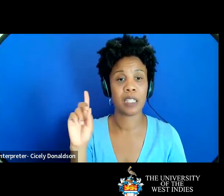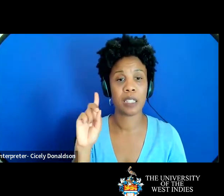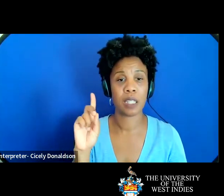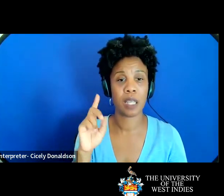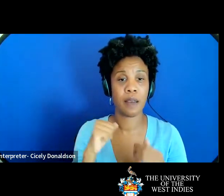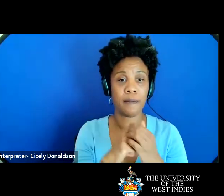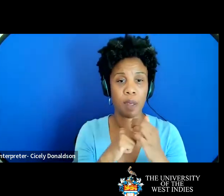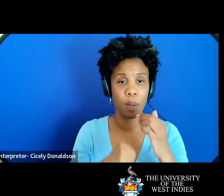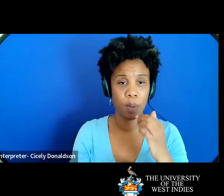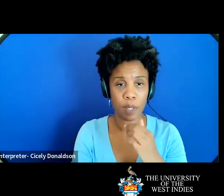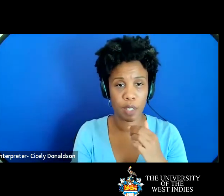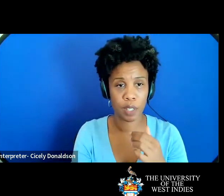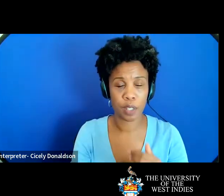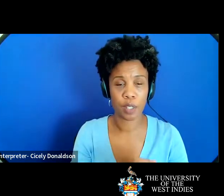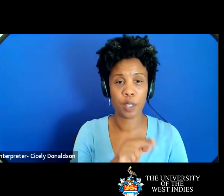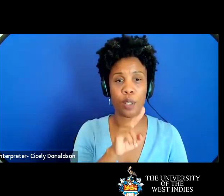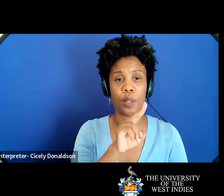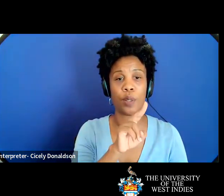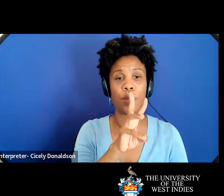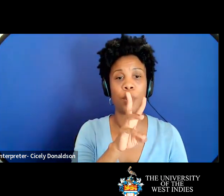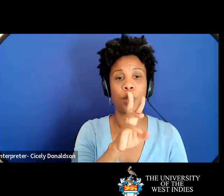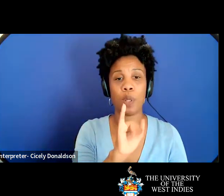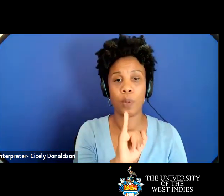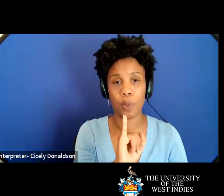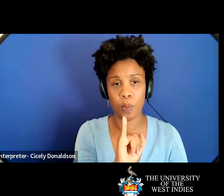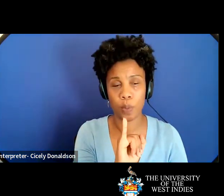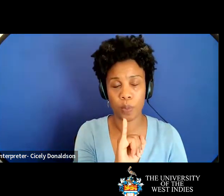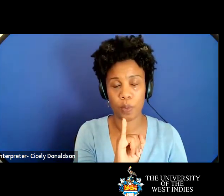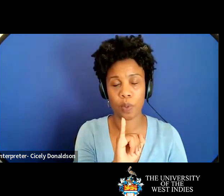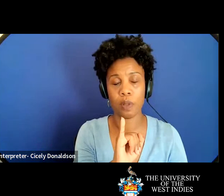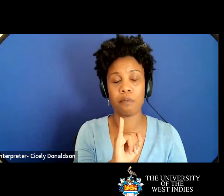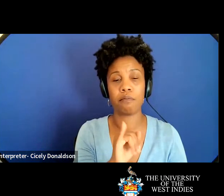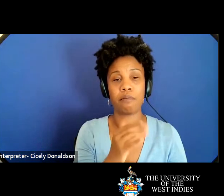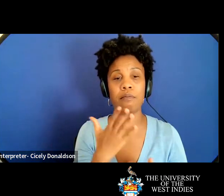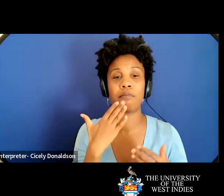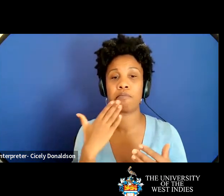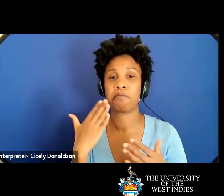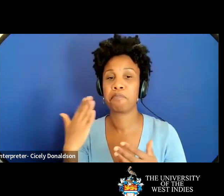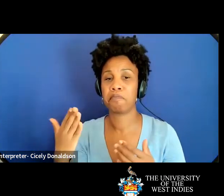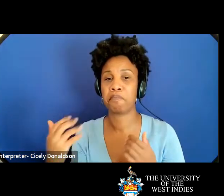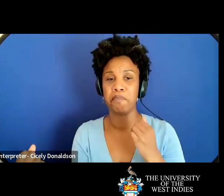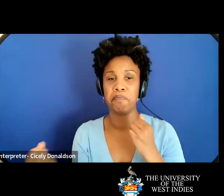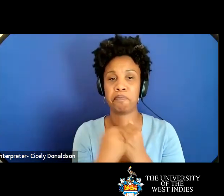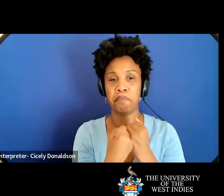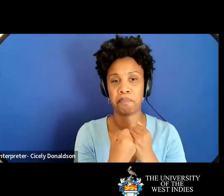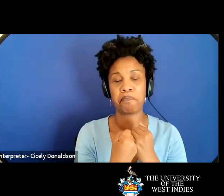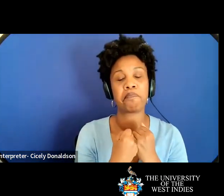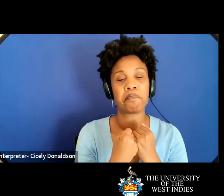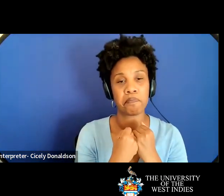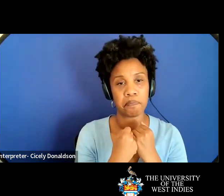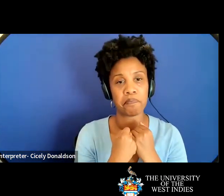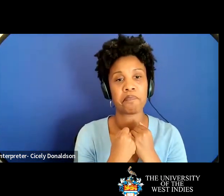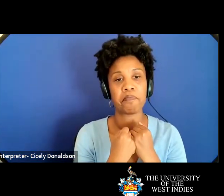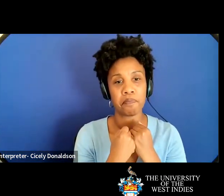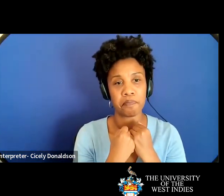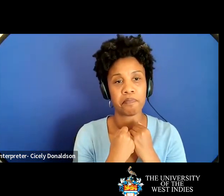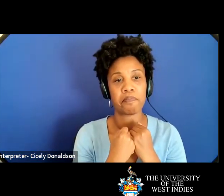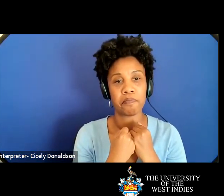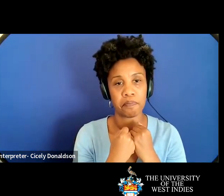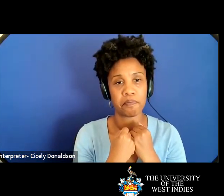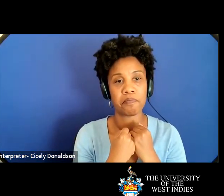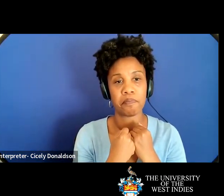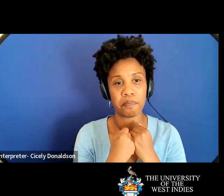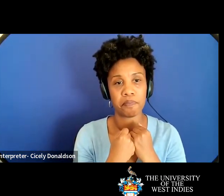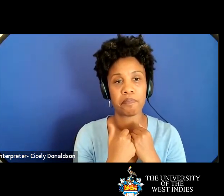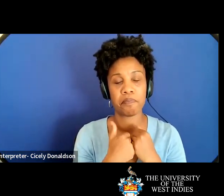the University of the West Indies, for the tremendous support that has been given